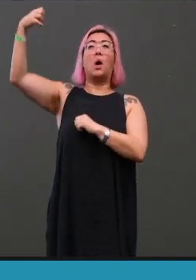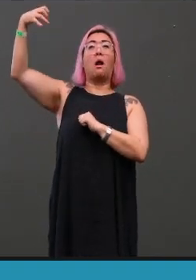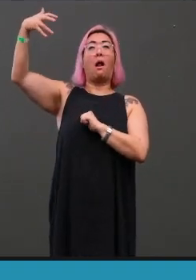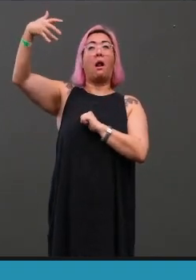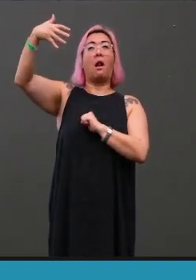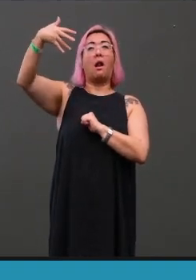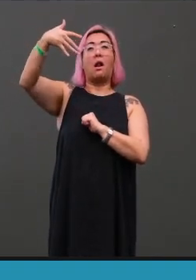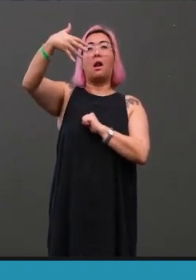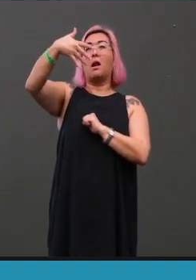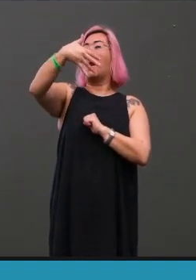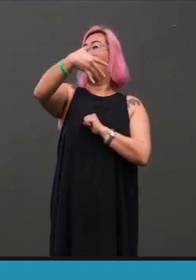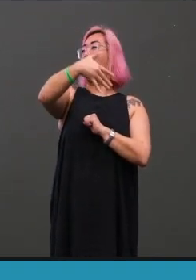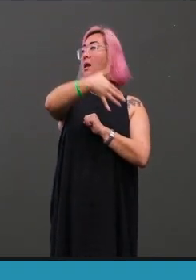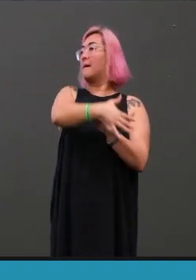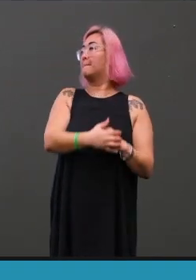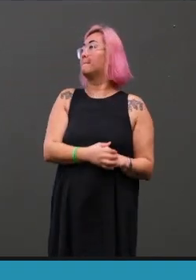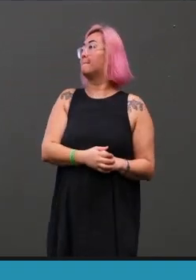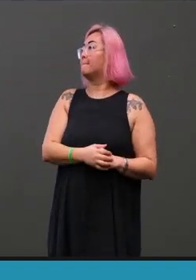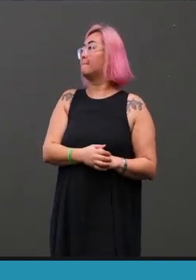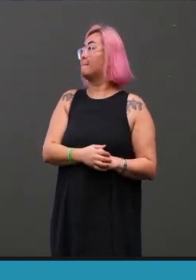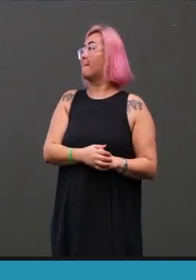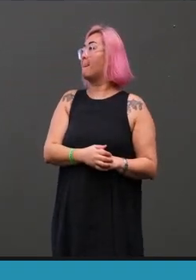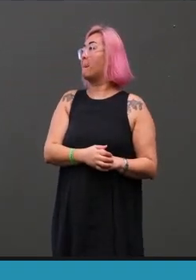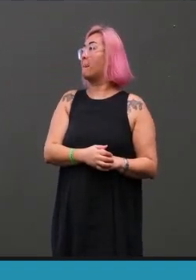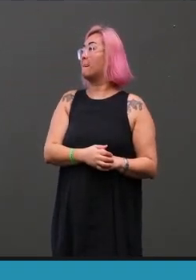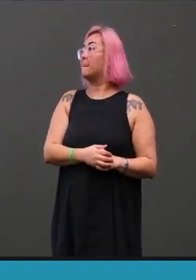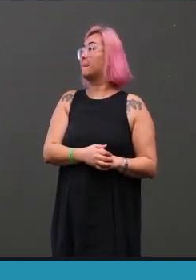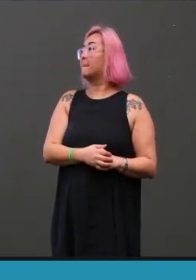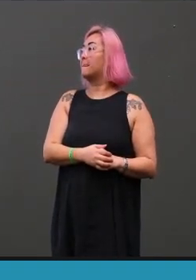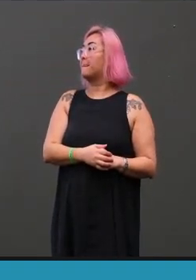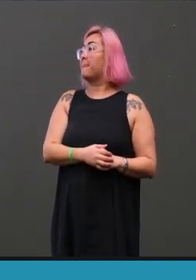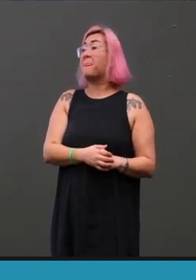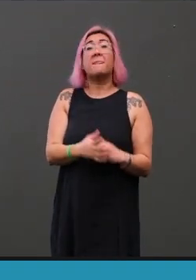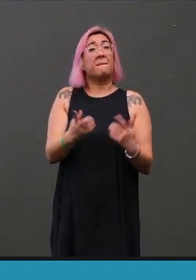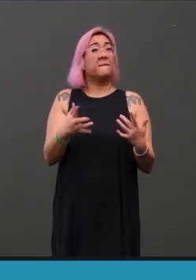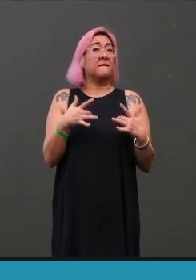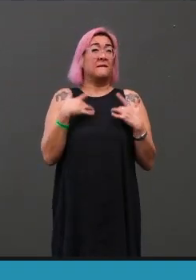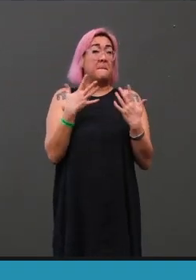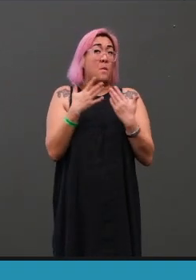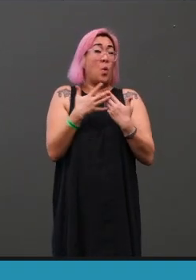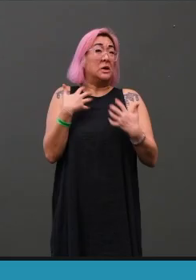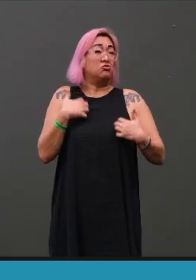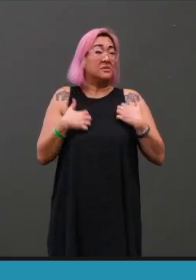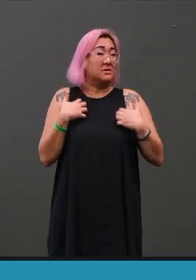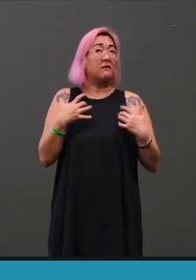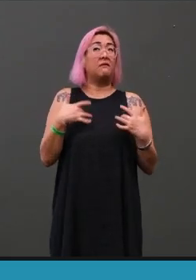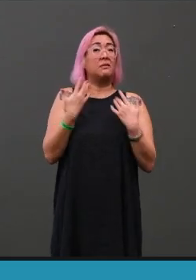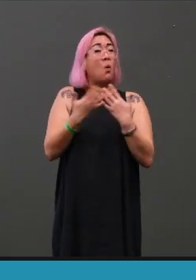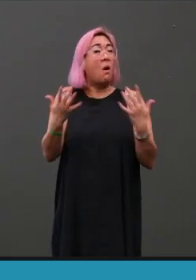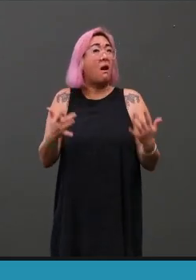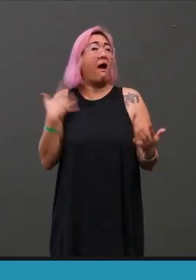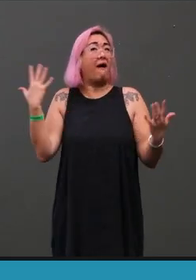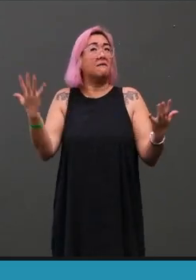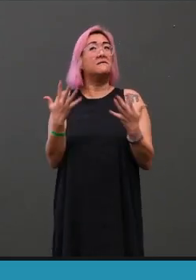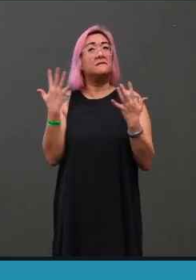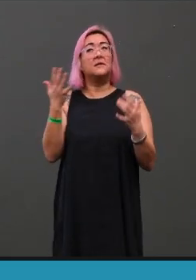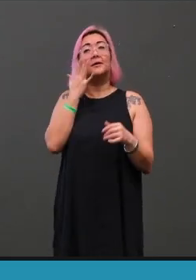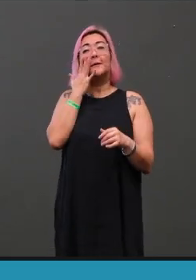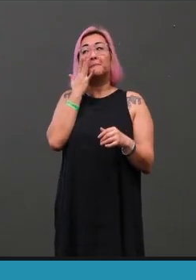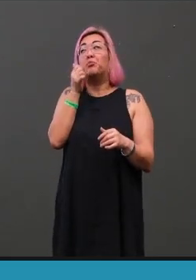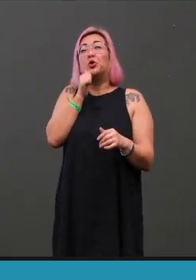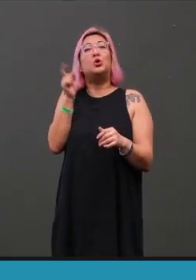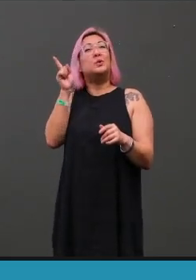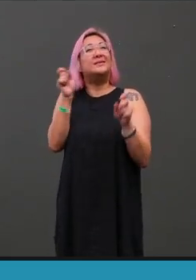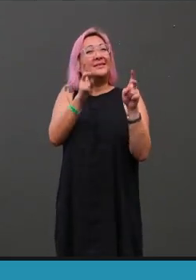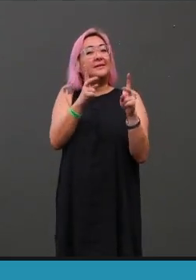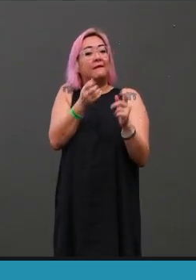For me, this looks more interesting. It's animated, feels a bit more alive. And we put this in a bunch of different places in the game to make, again, the scenes